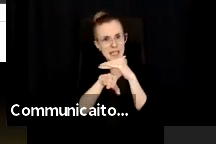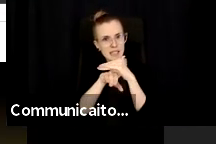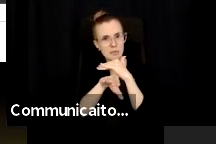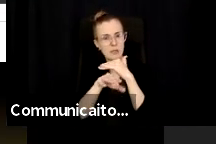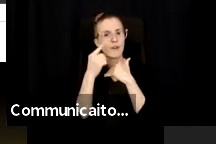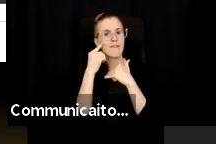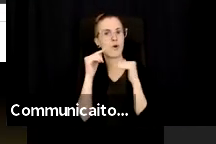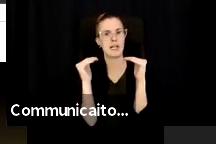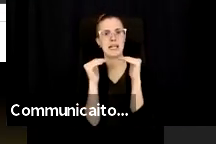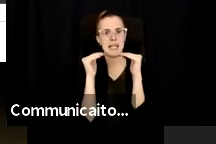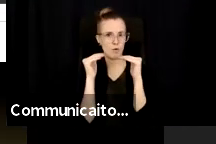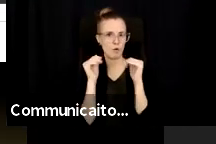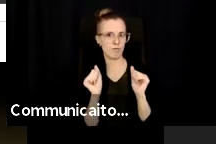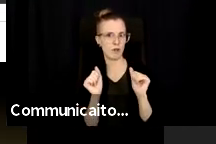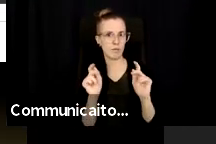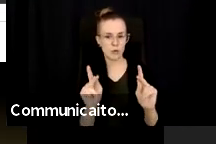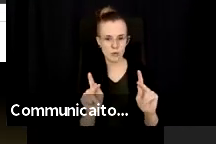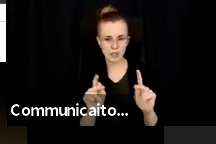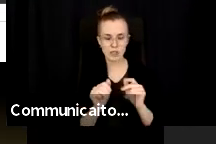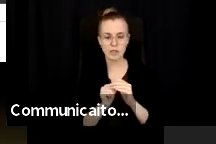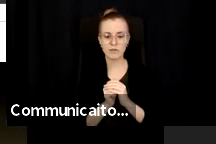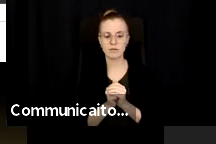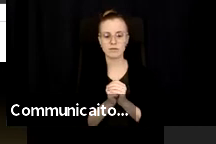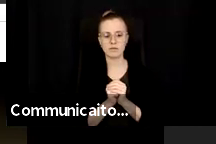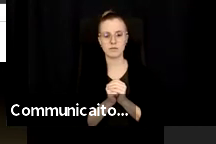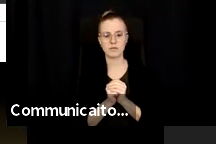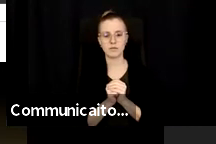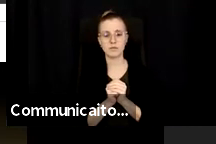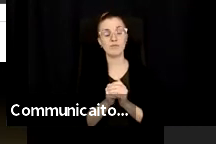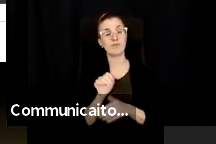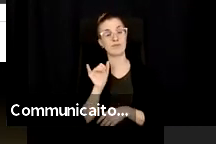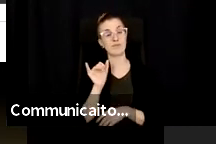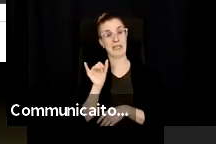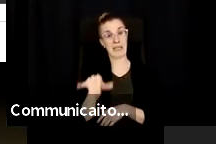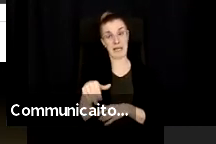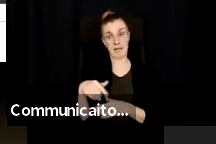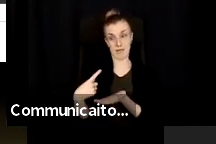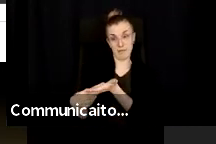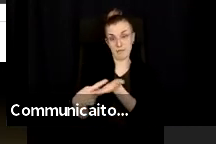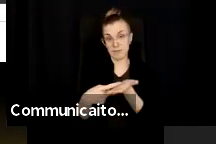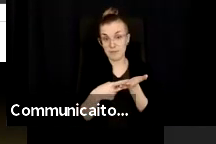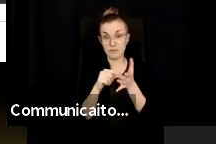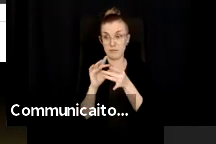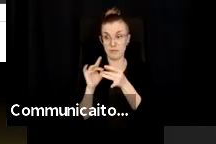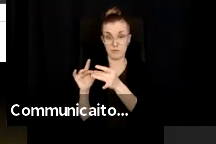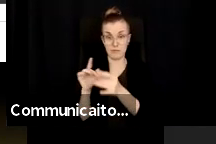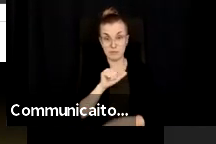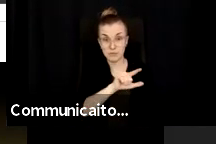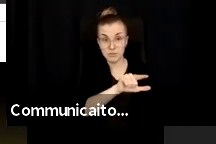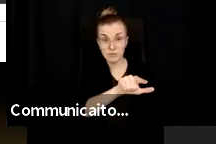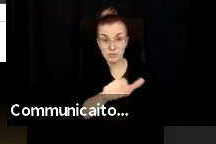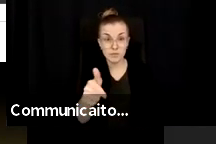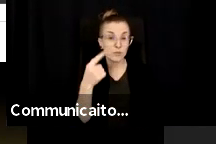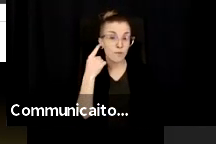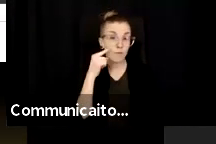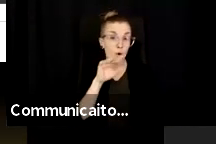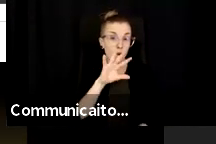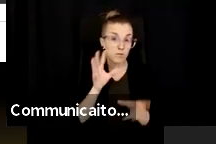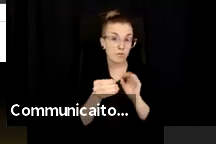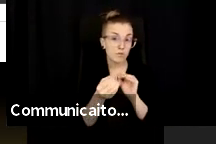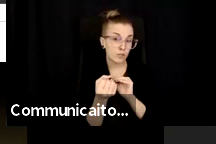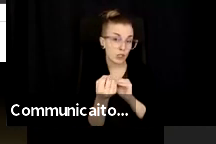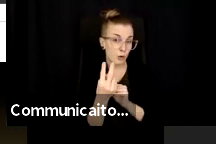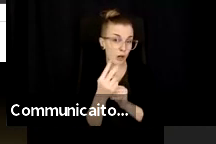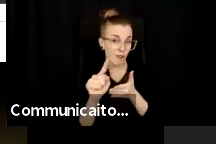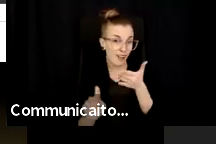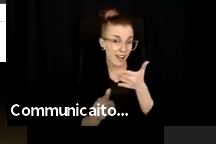opportunity. We did that for 12 hours on that day. And